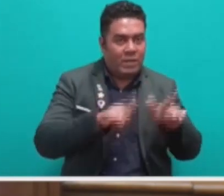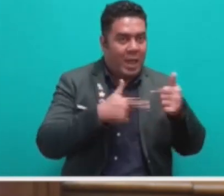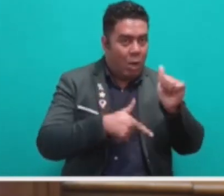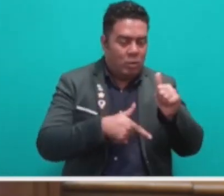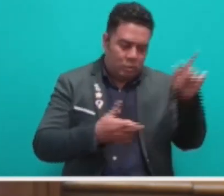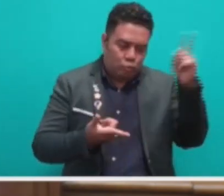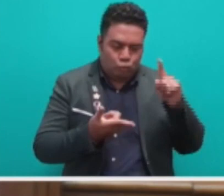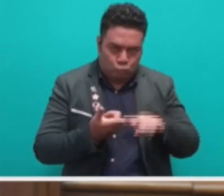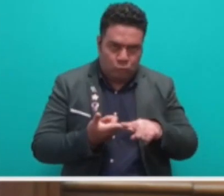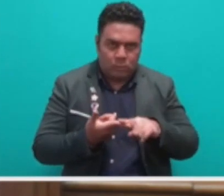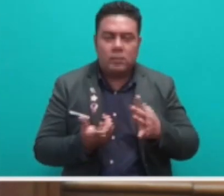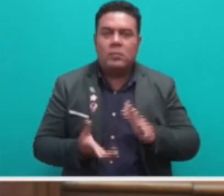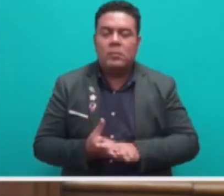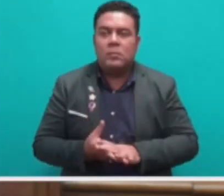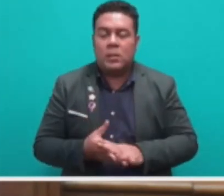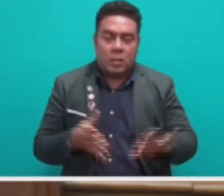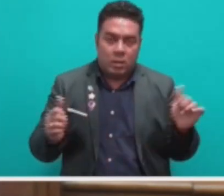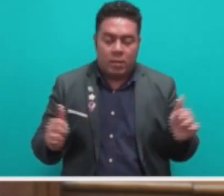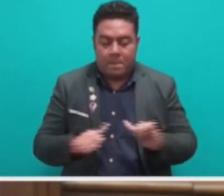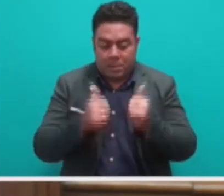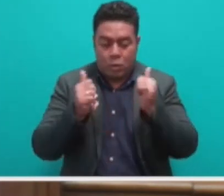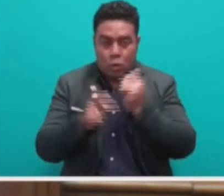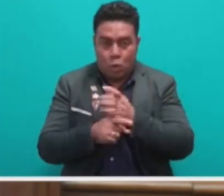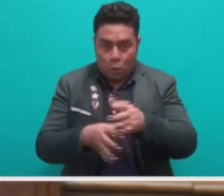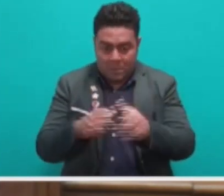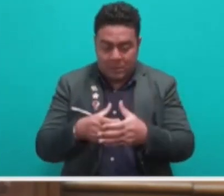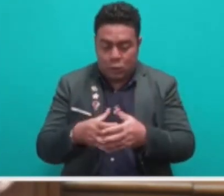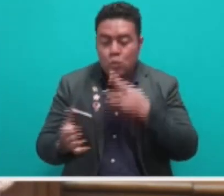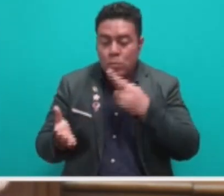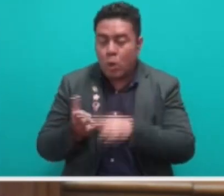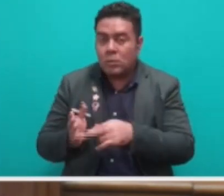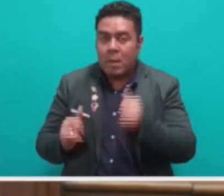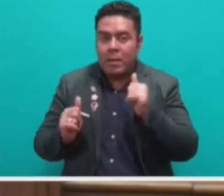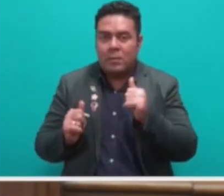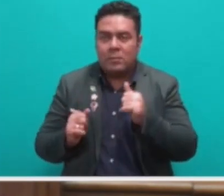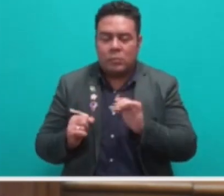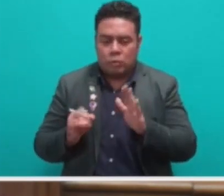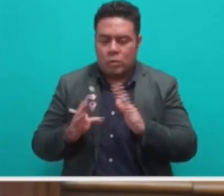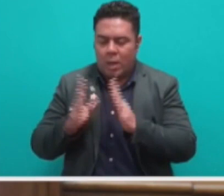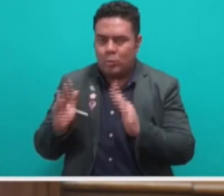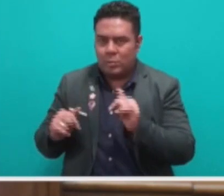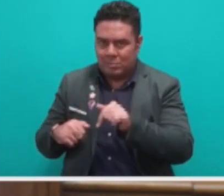until the Emoluments Committee completes its work and reports back to the August House.